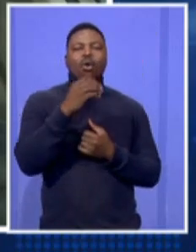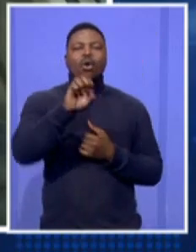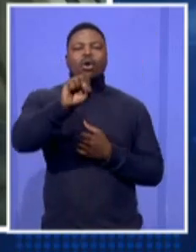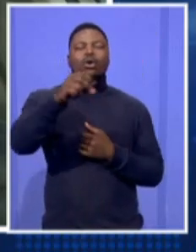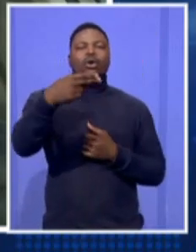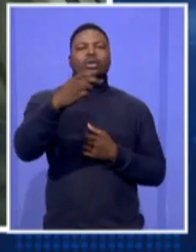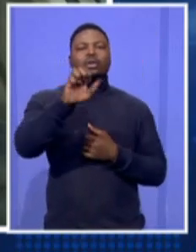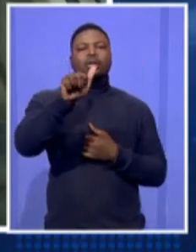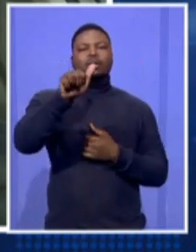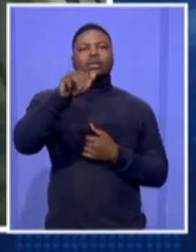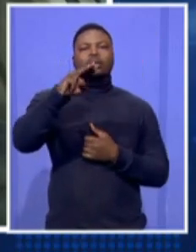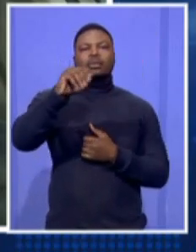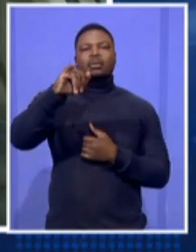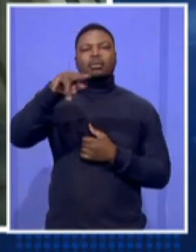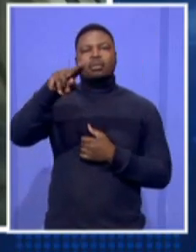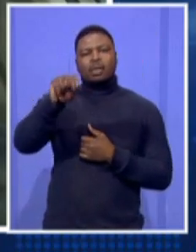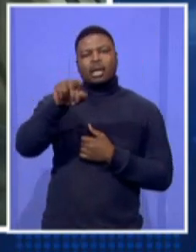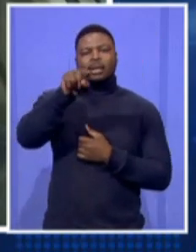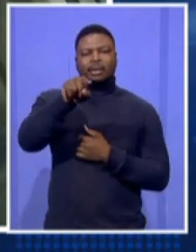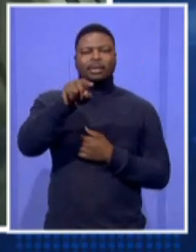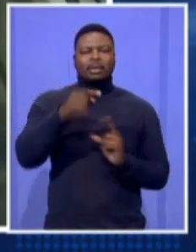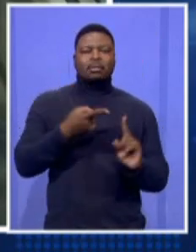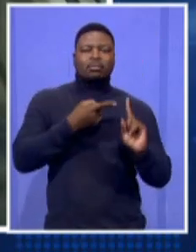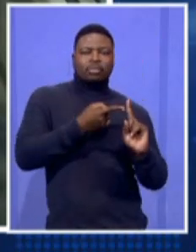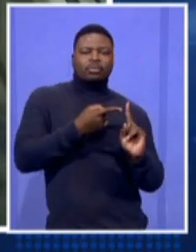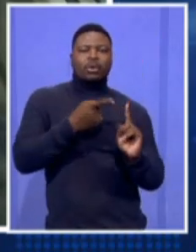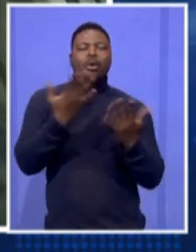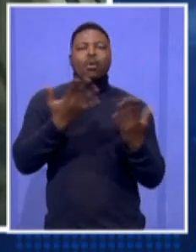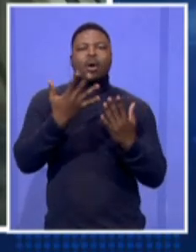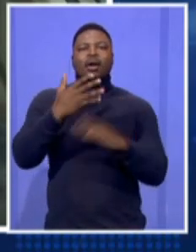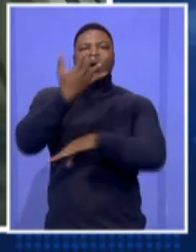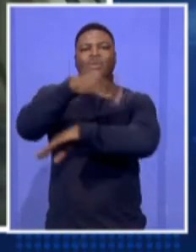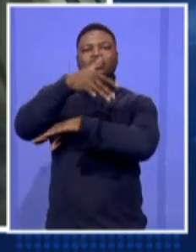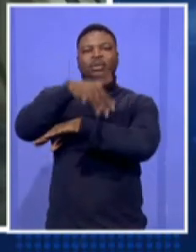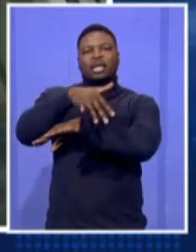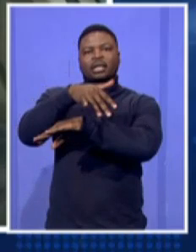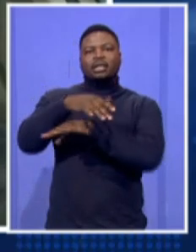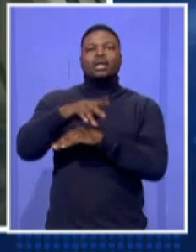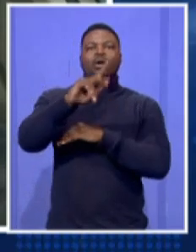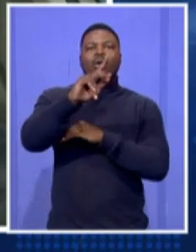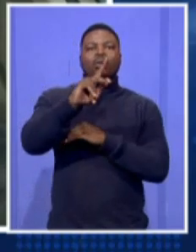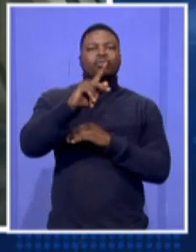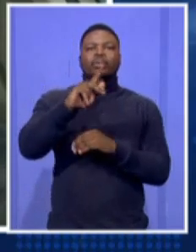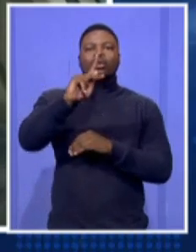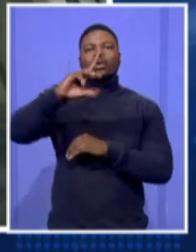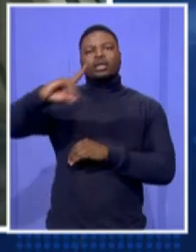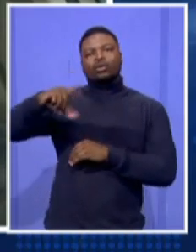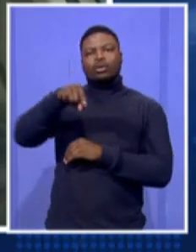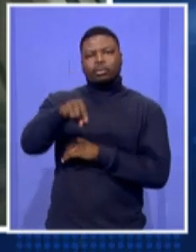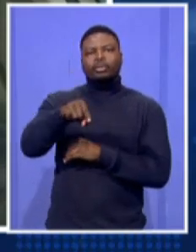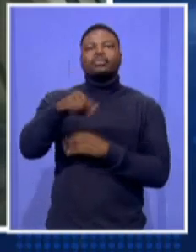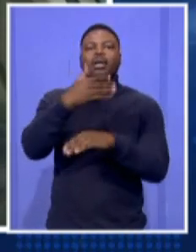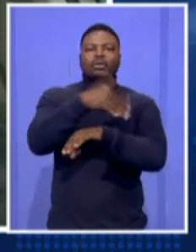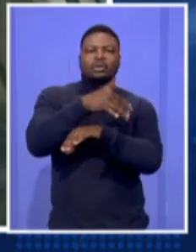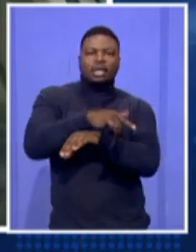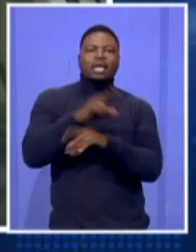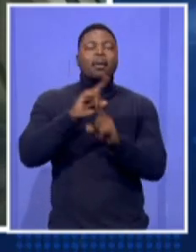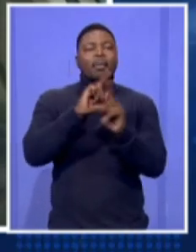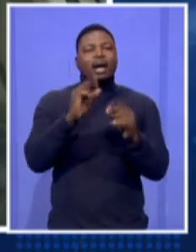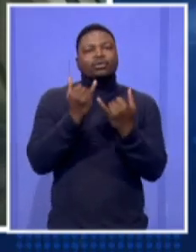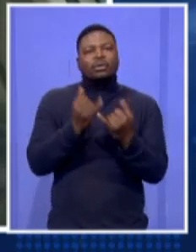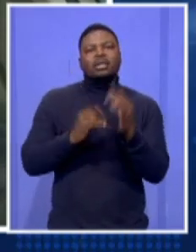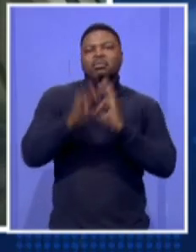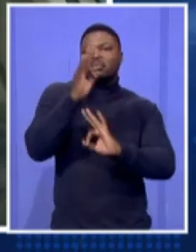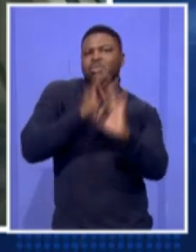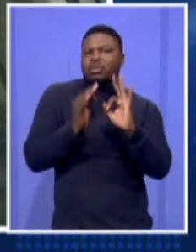himself outside of the Krugersdorp court. Greg, just before we go into what we're talking about today, what are you doing